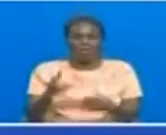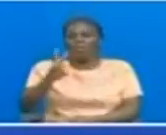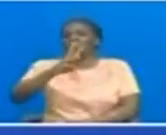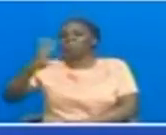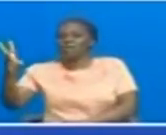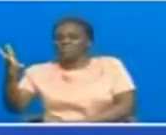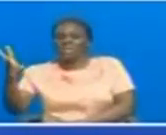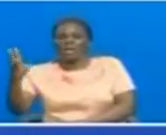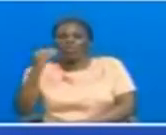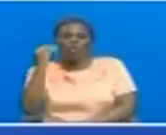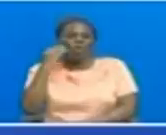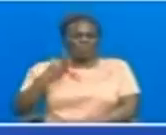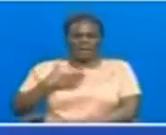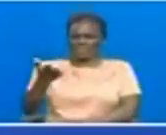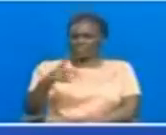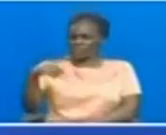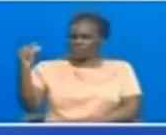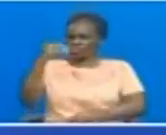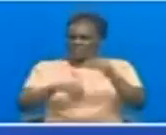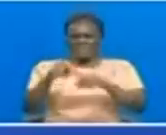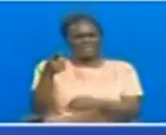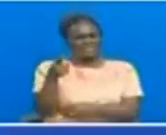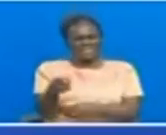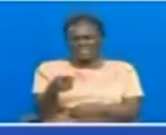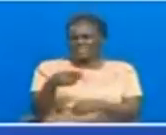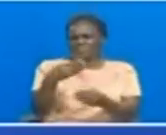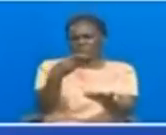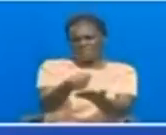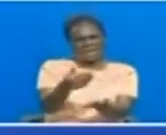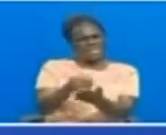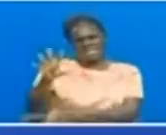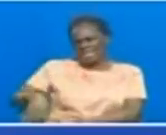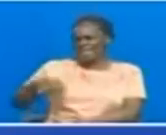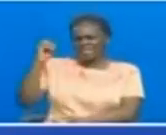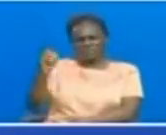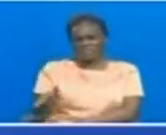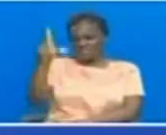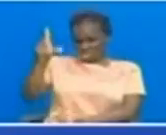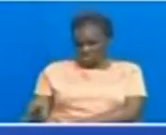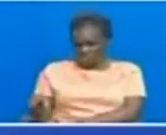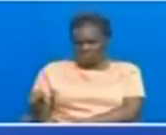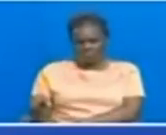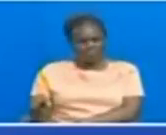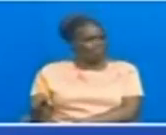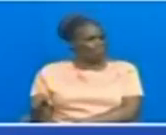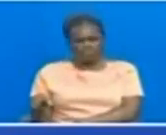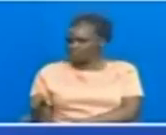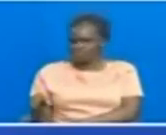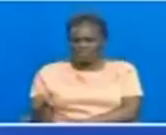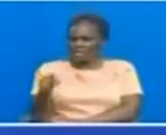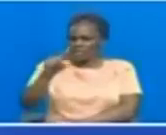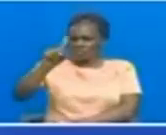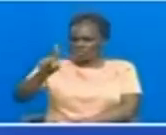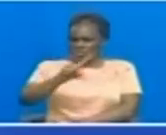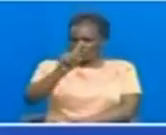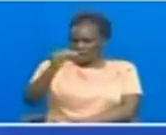Western, where I come from. They have to go and, you know, it comes with spending money. I mean, it's not a very cheap exercise. So you ask